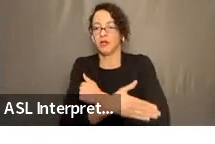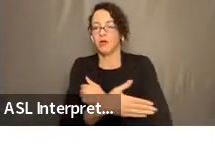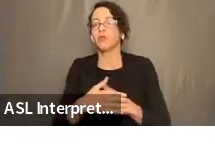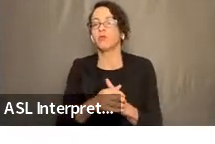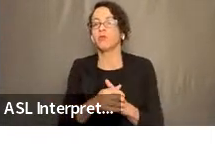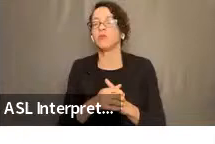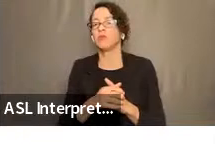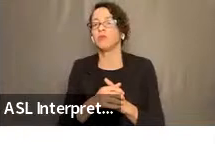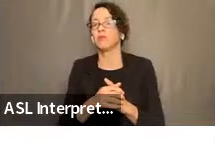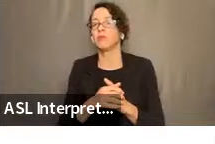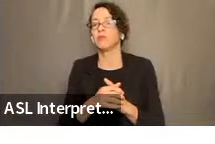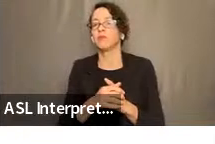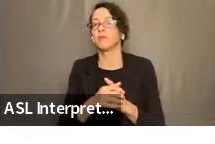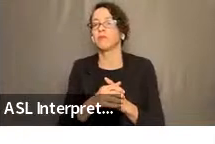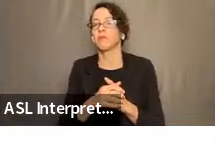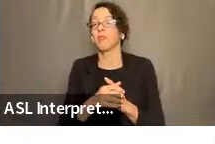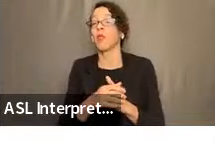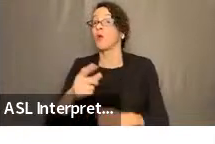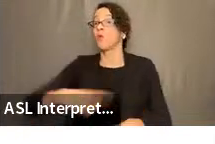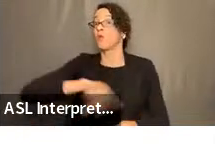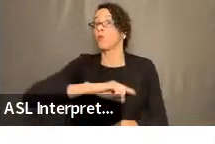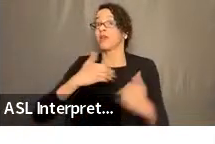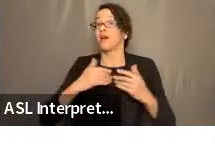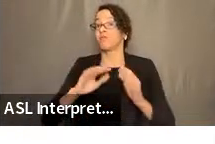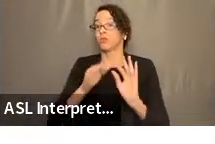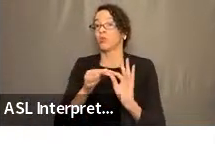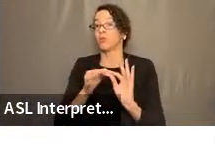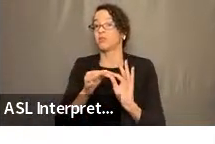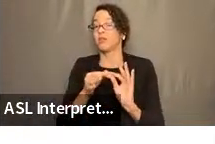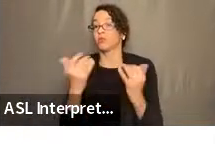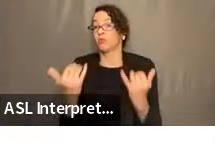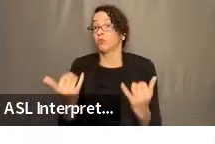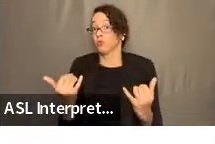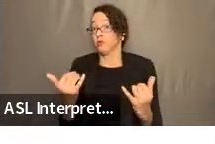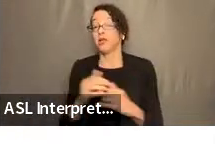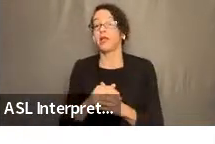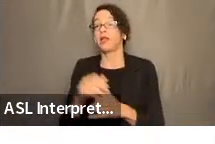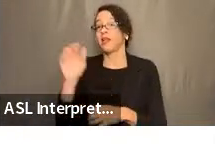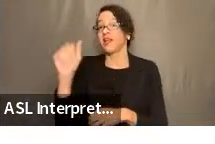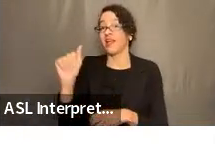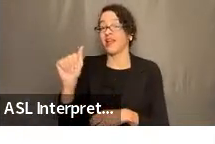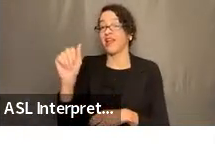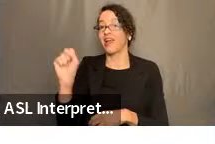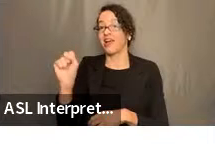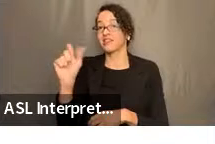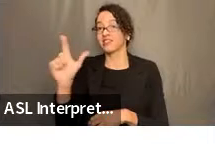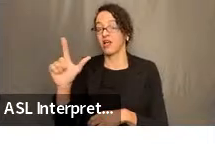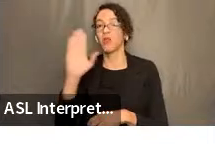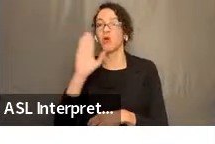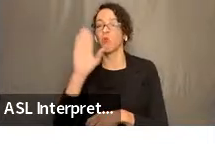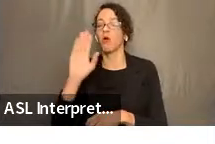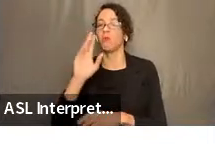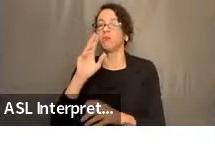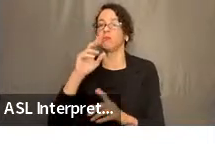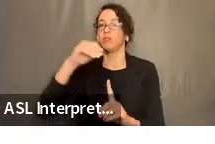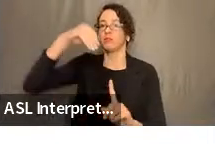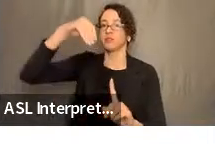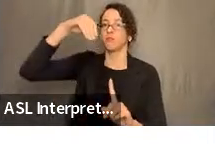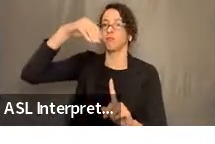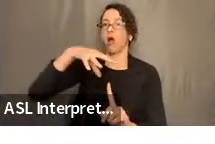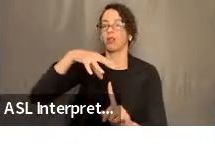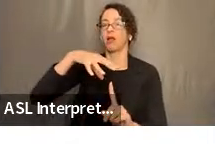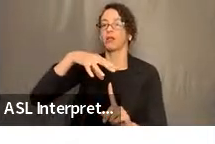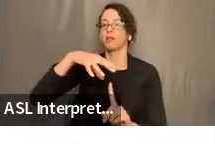We do have interpretation today. American Sign Language will be pinned throughout the entirety of